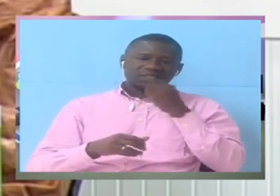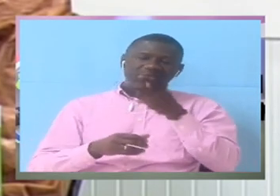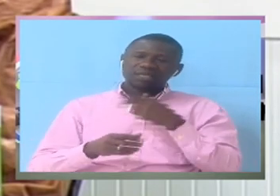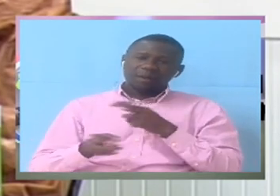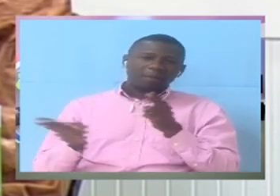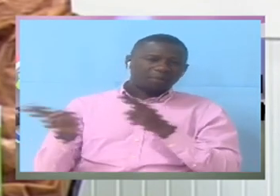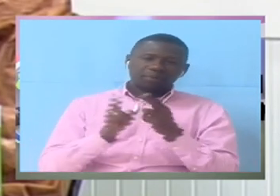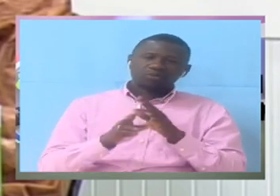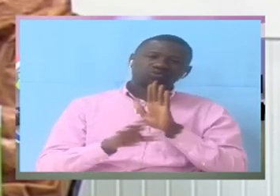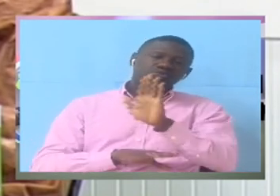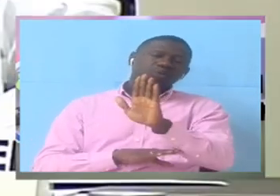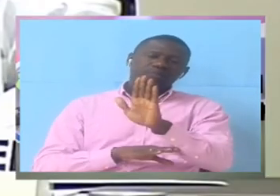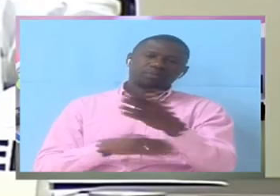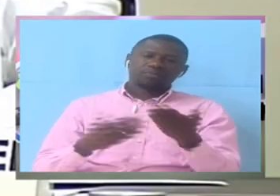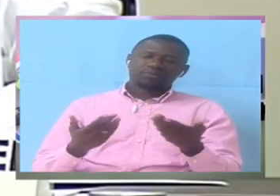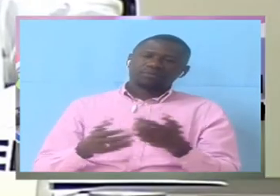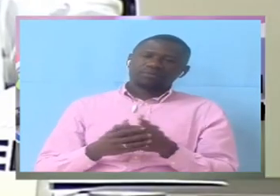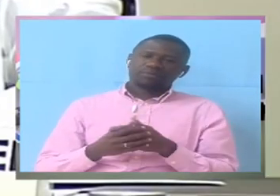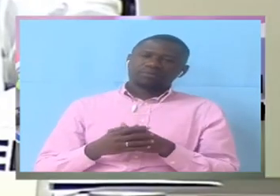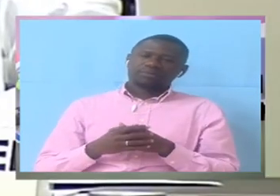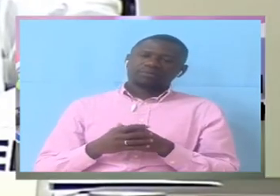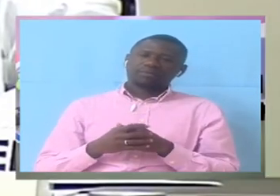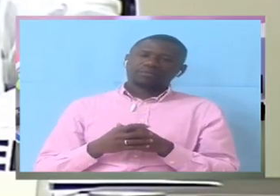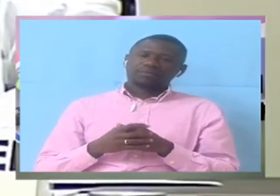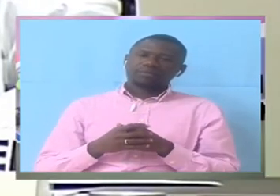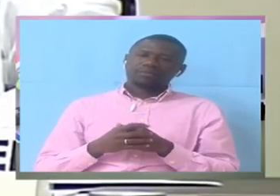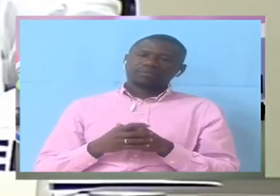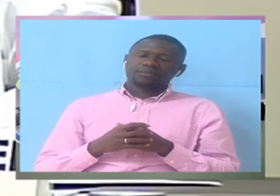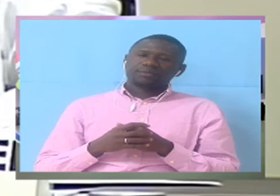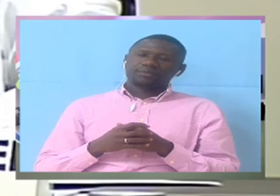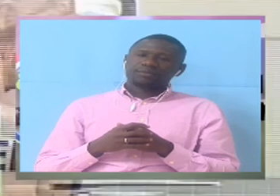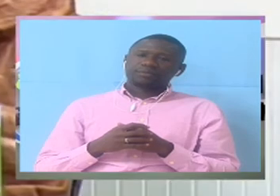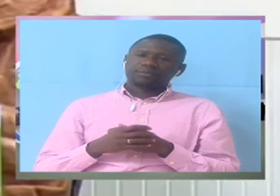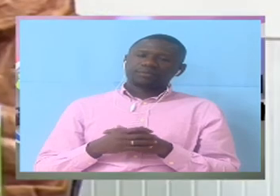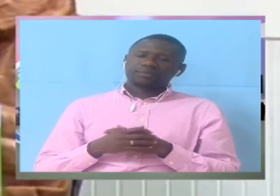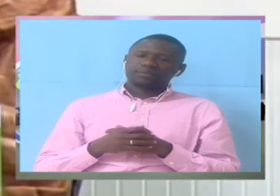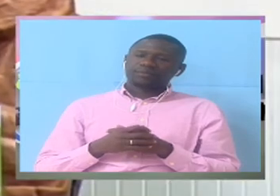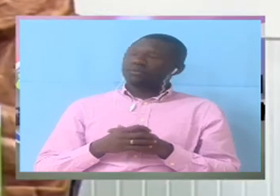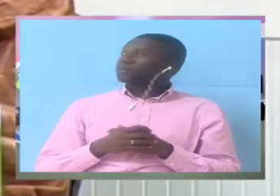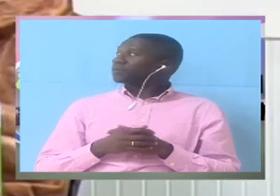that time there was a ceasefire. I said,